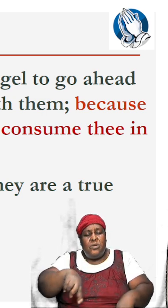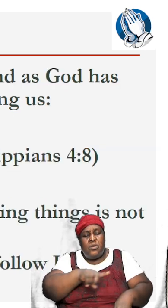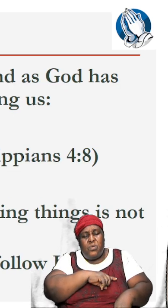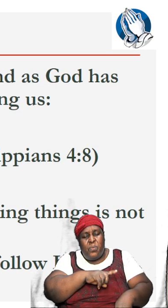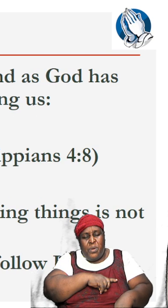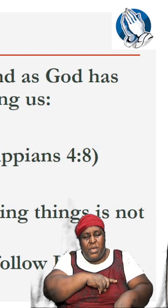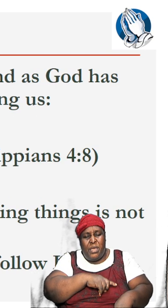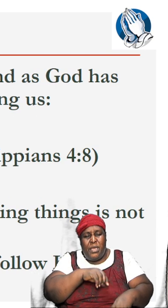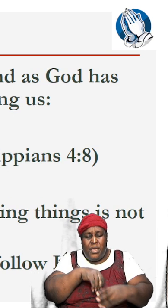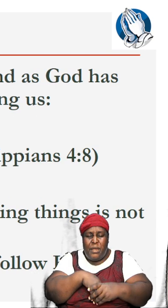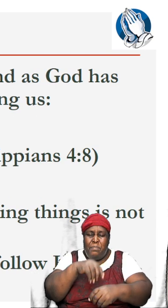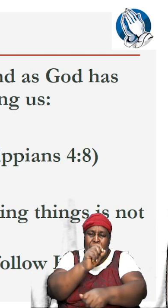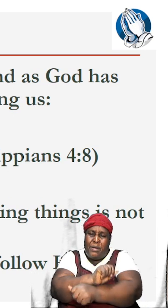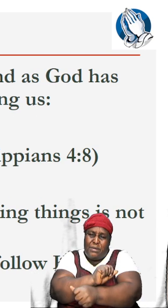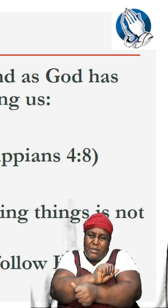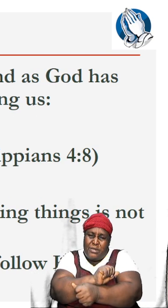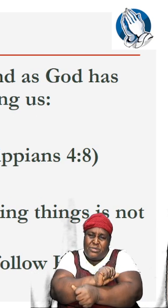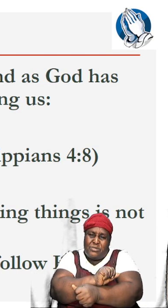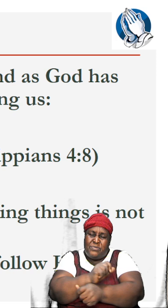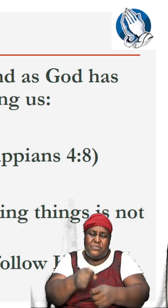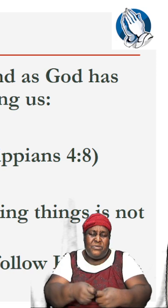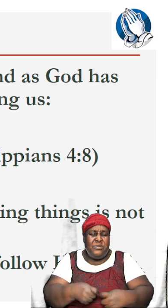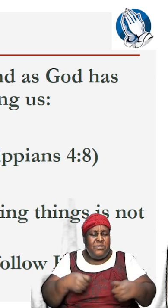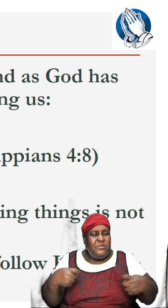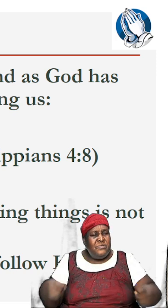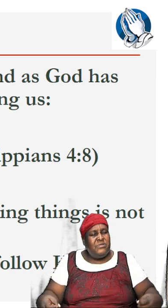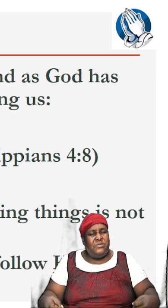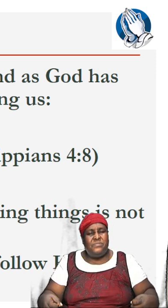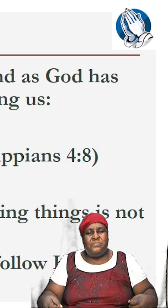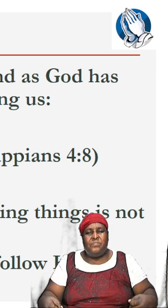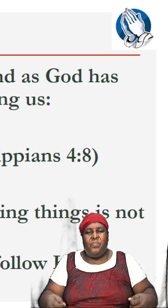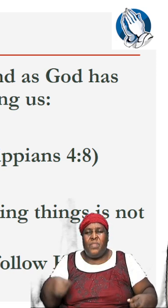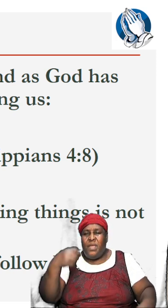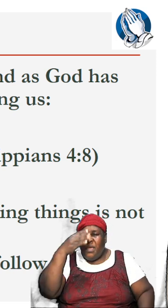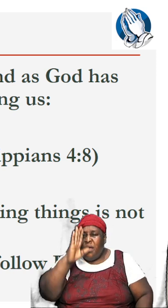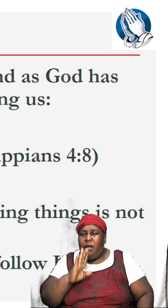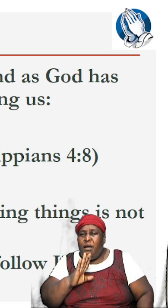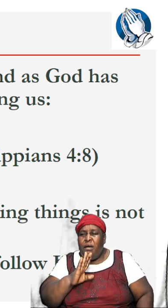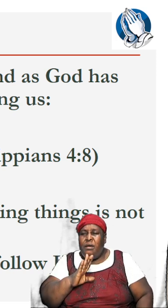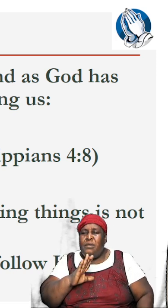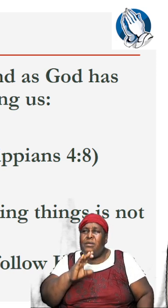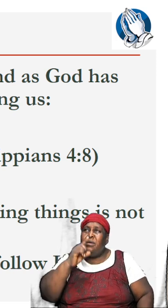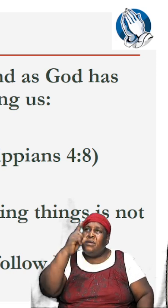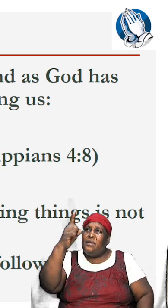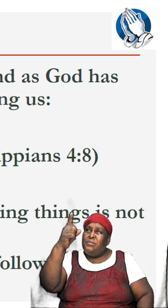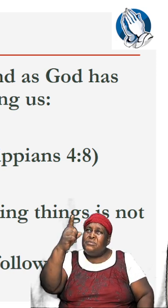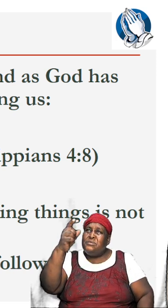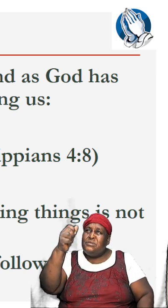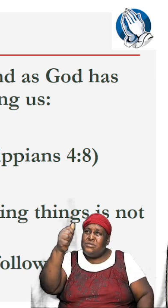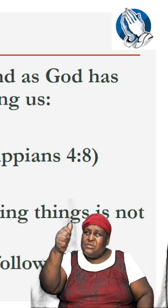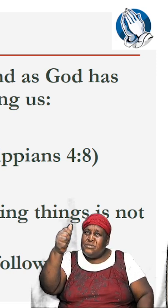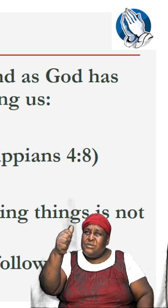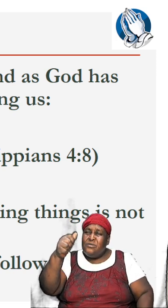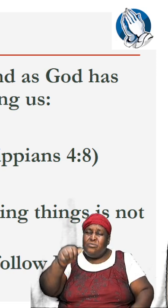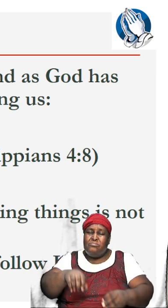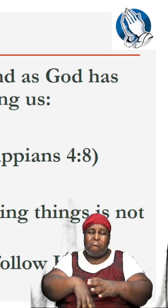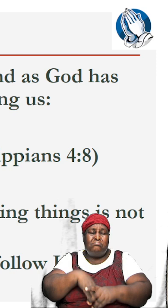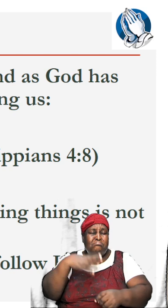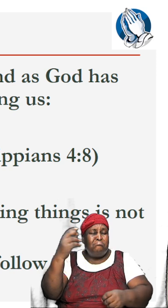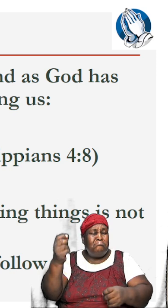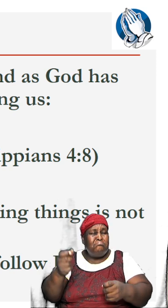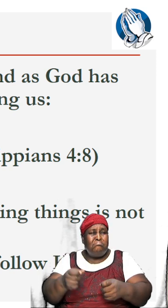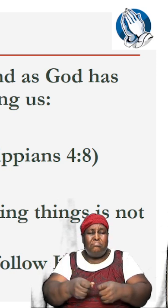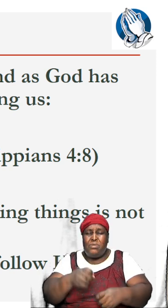were in bondage of sin. And God was the one who took us out of Egypt.